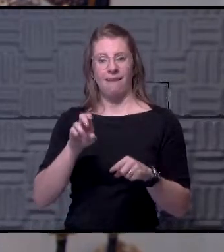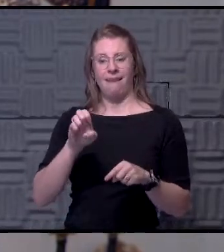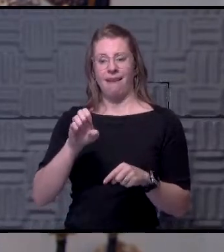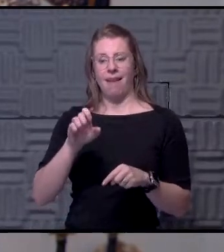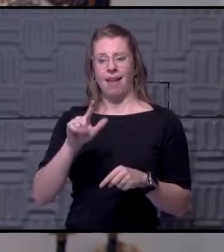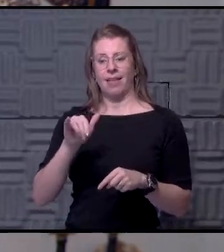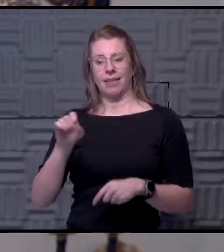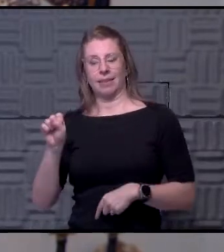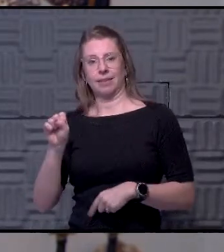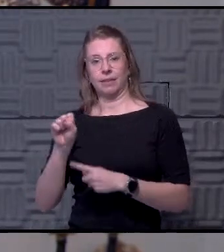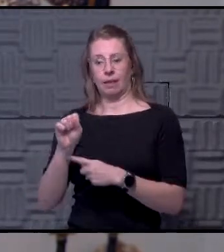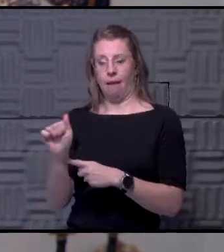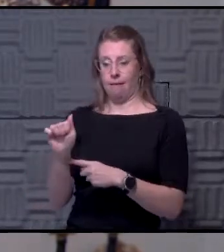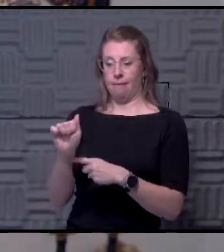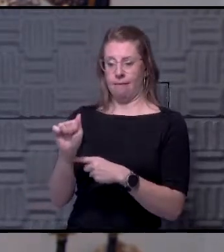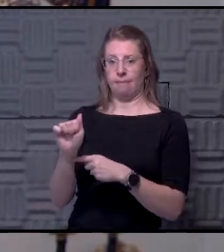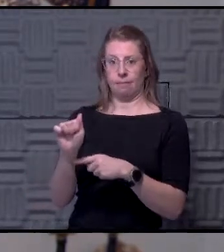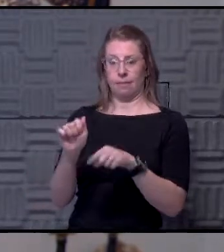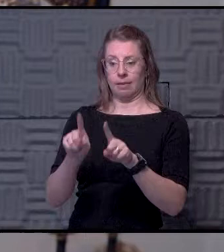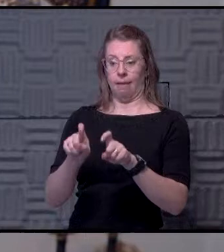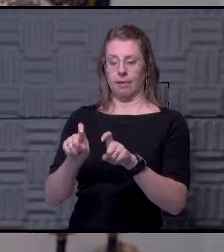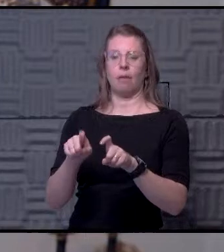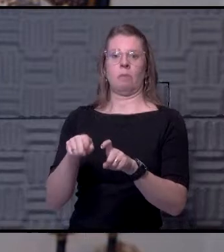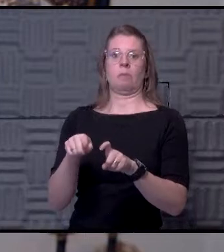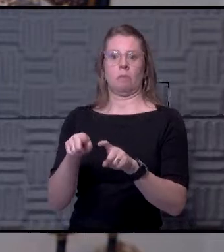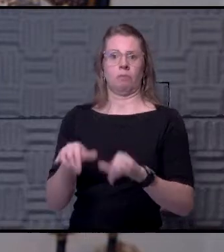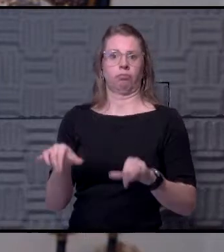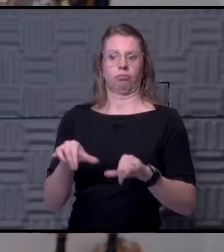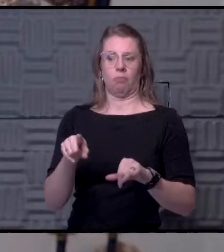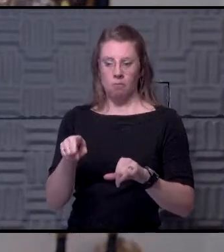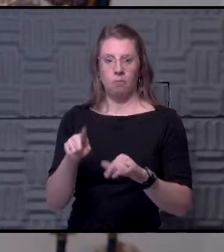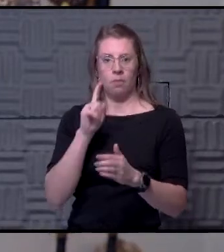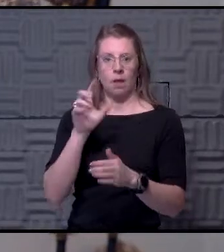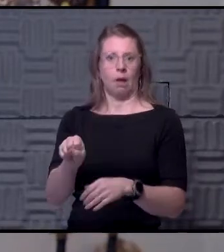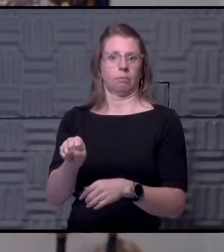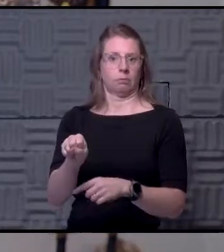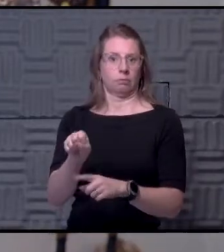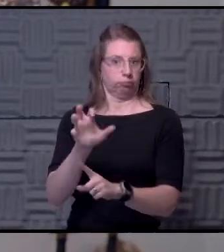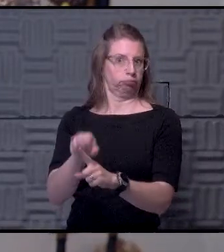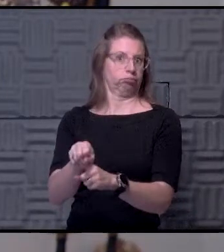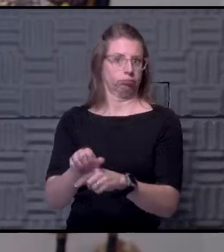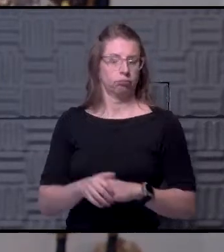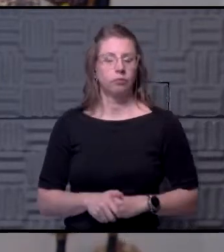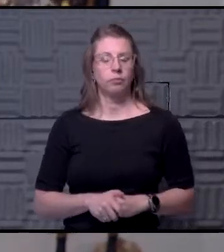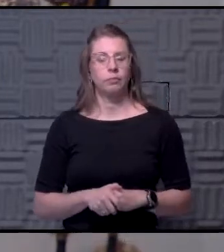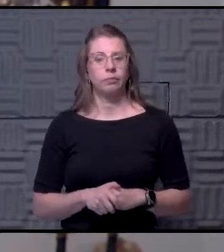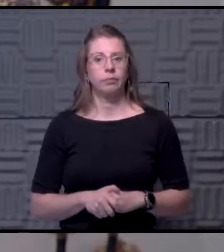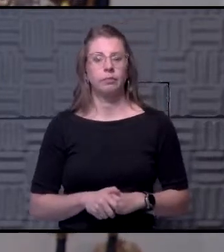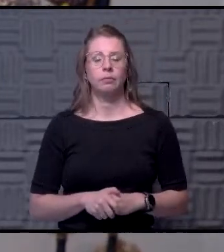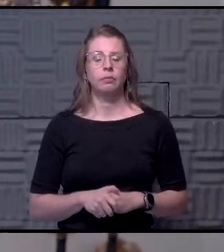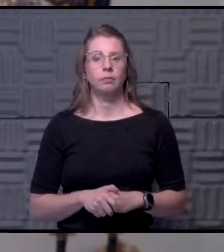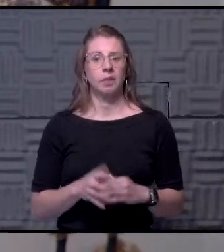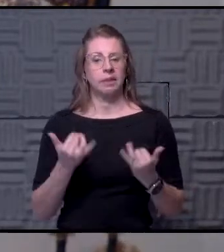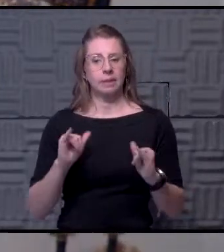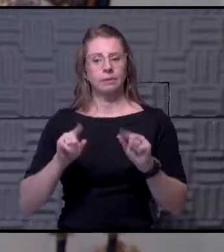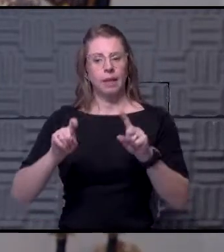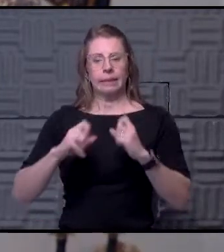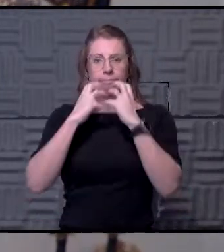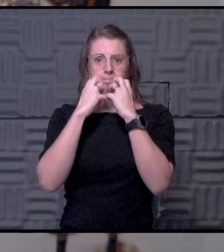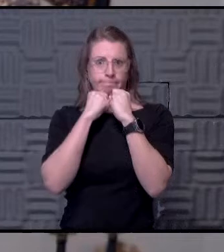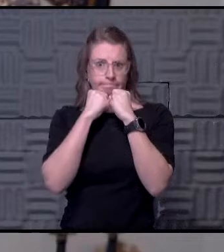routine testing of an athlete just as part of the athletics program. So it still has a very prominent place. We're not going